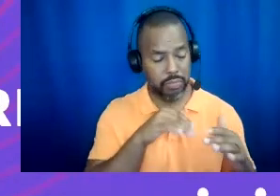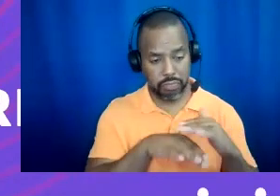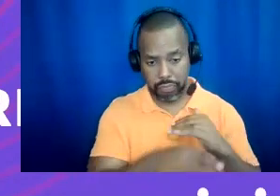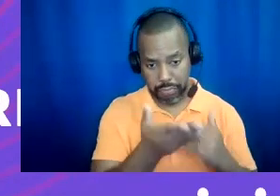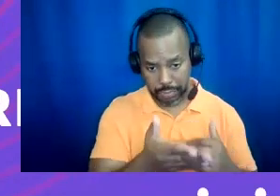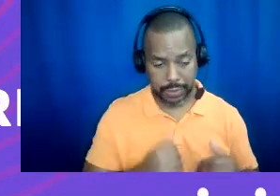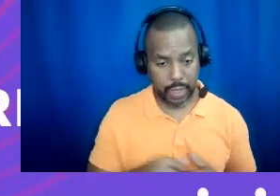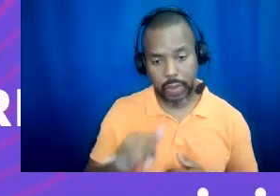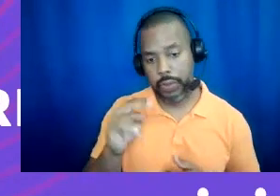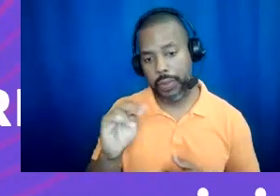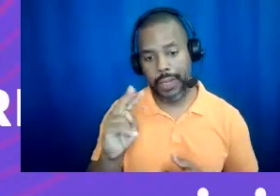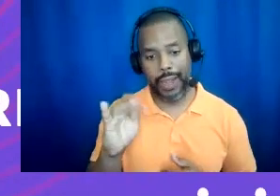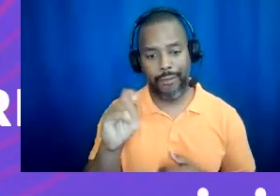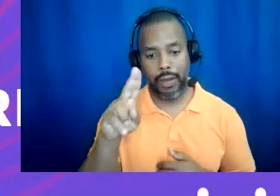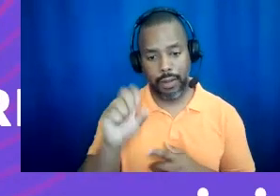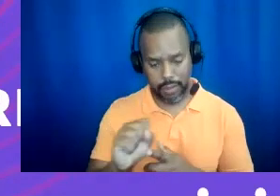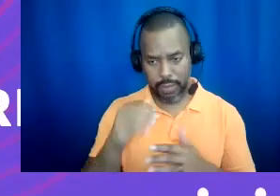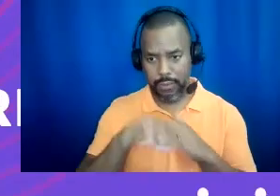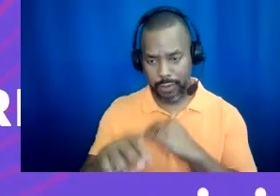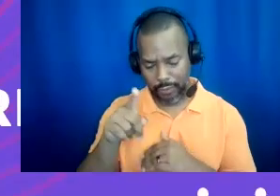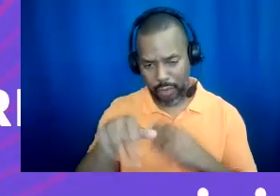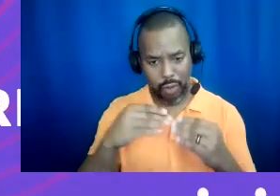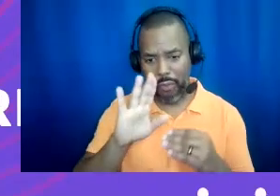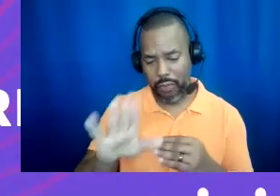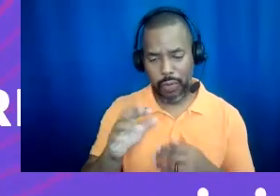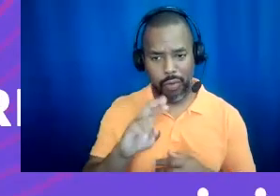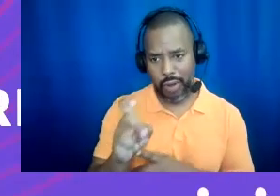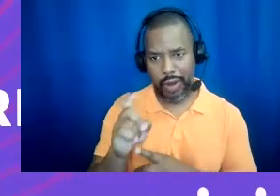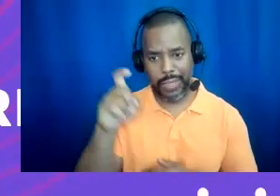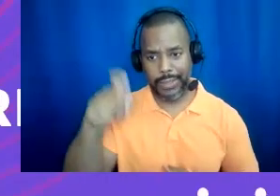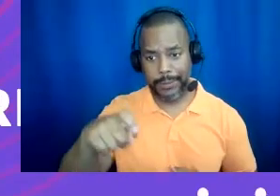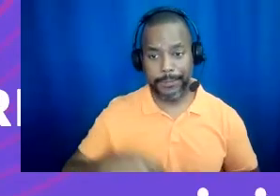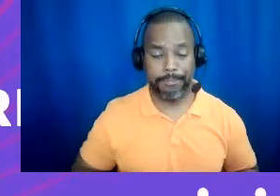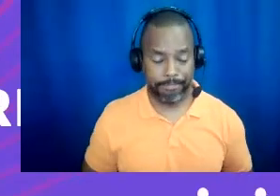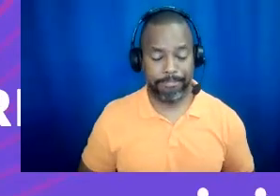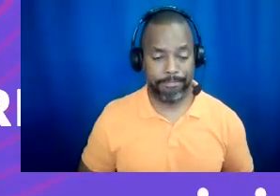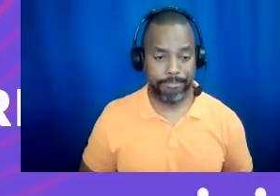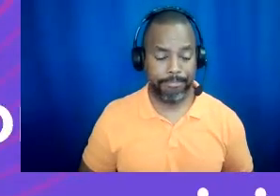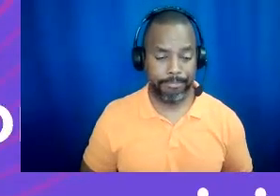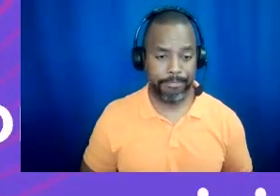also have the navitus.com website available for all your prescription drug needs.